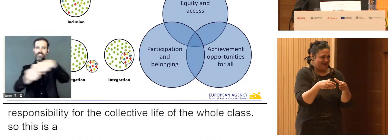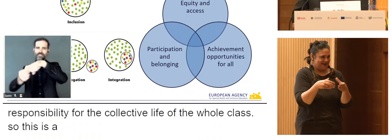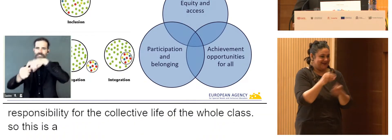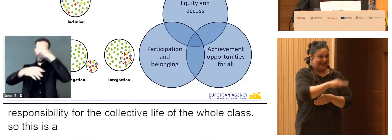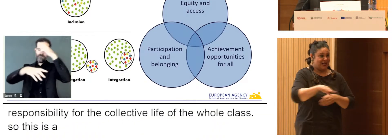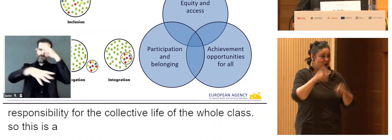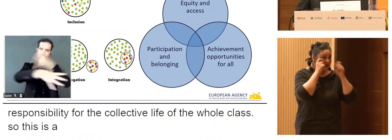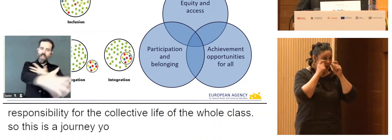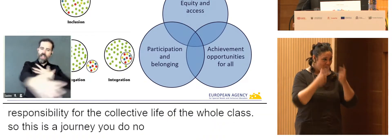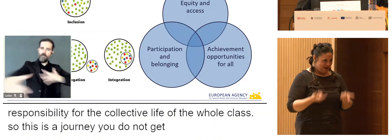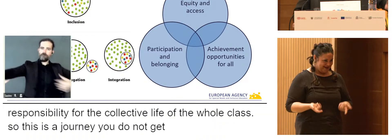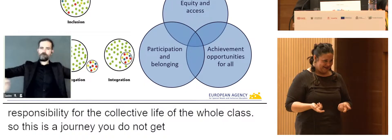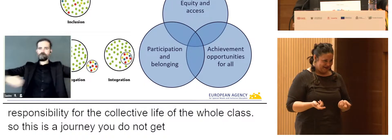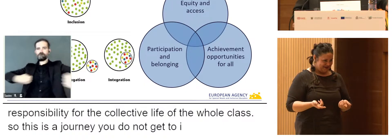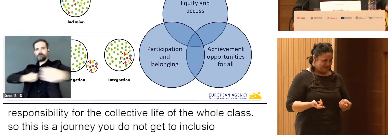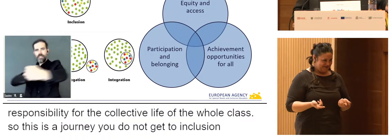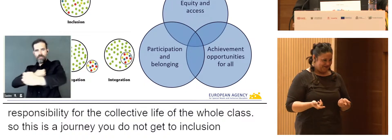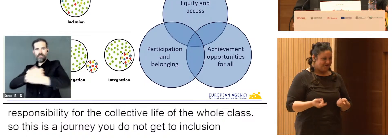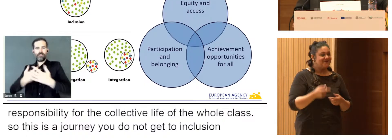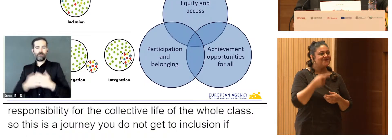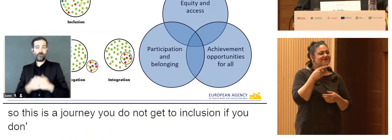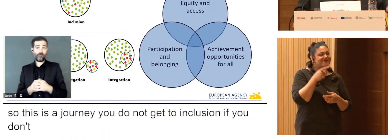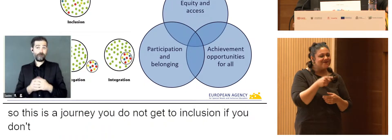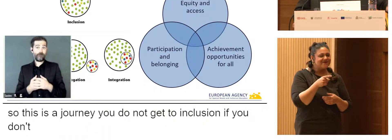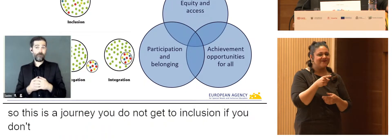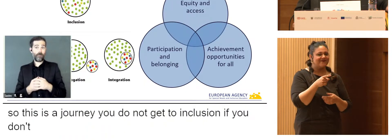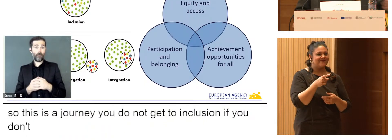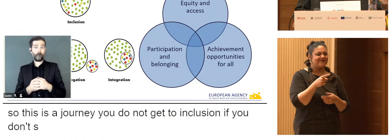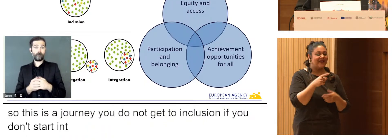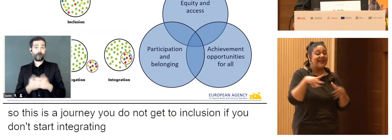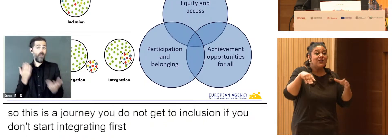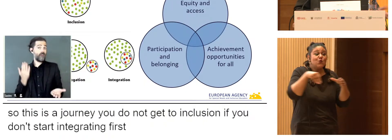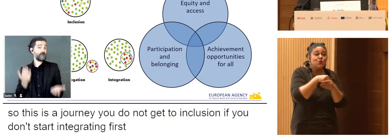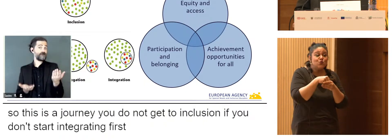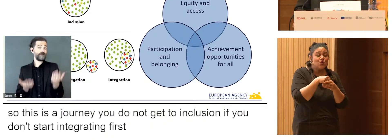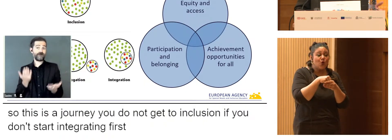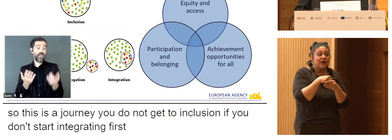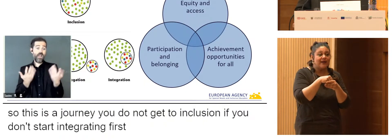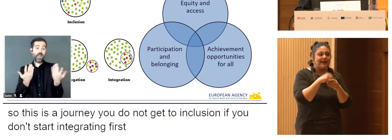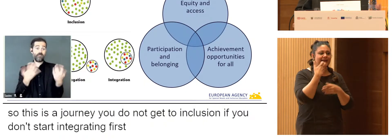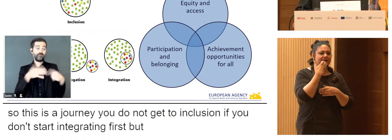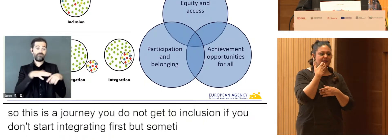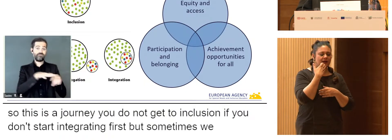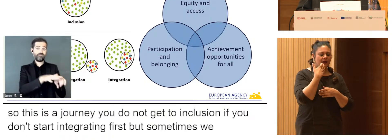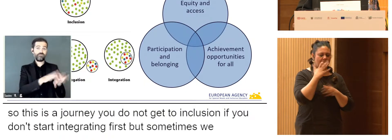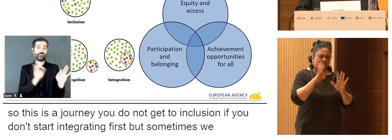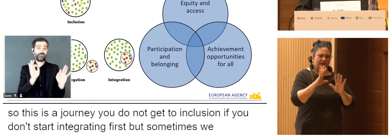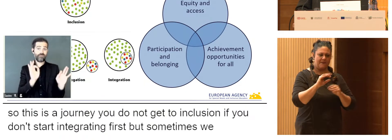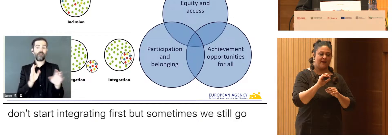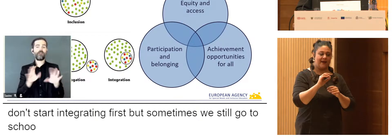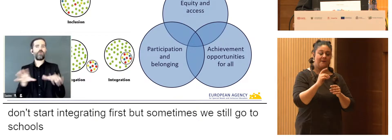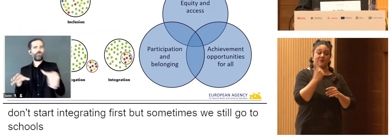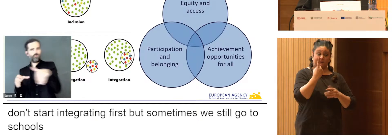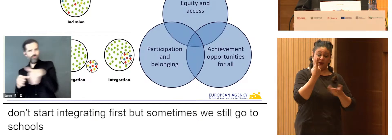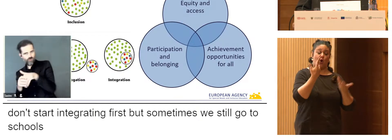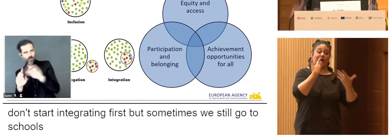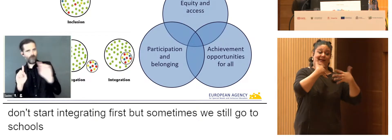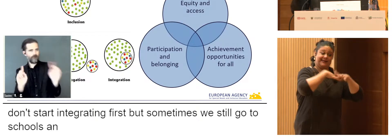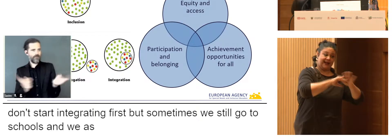do not get to inclusion if you don't start integrating first. But sometimes we still go to schools and we